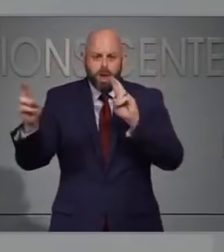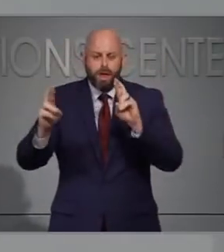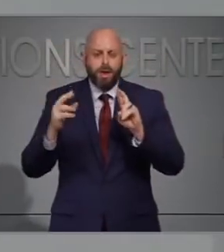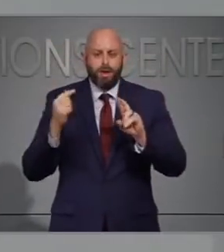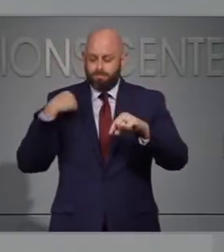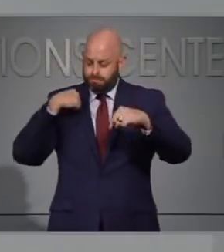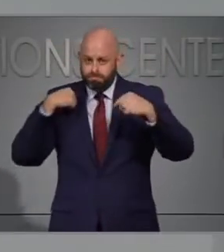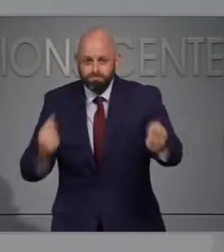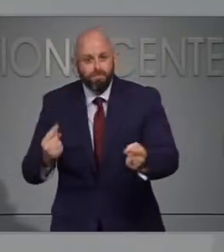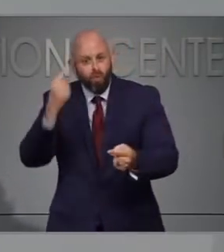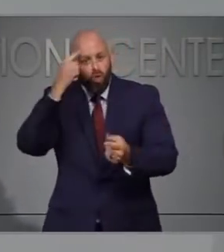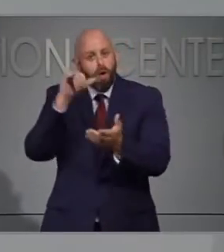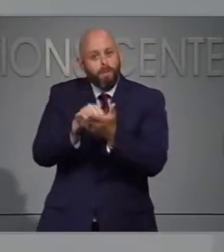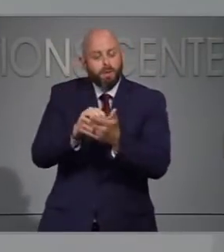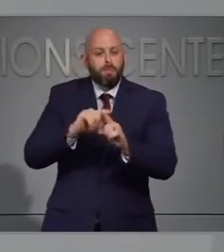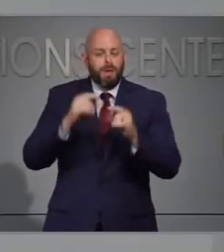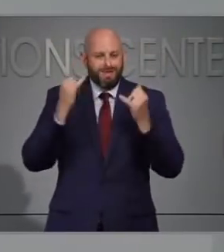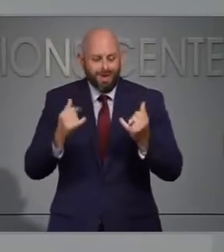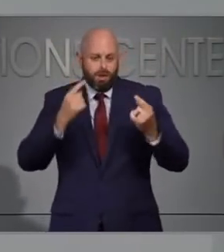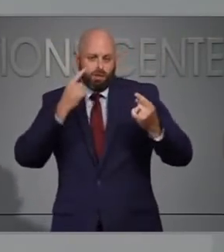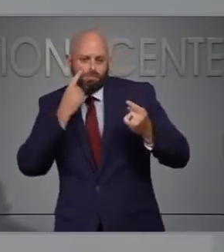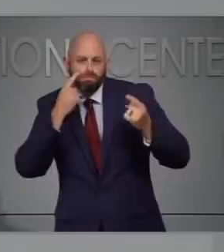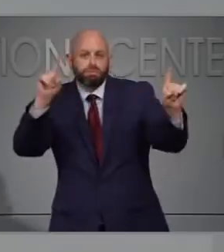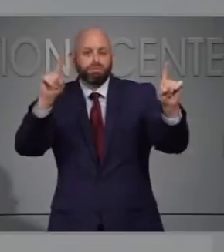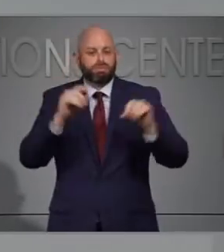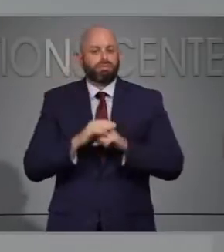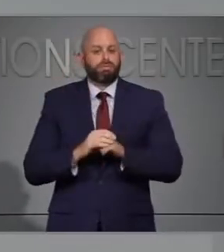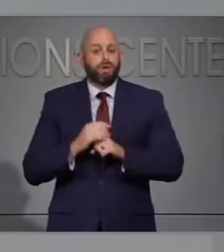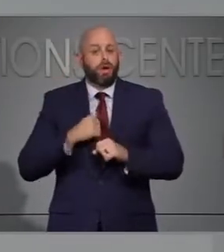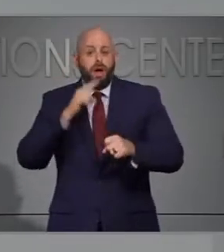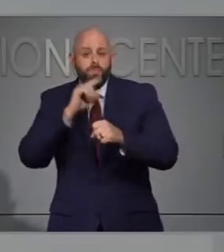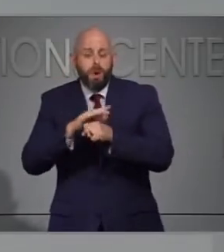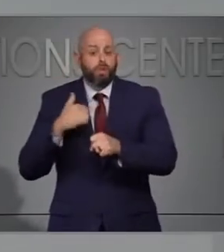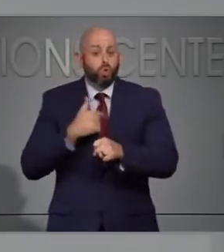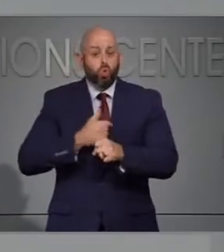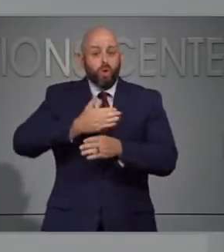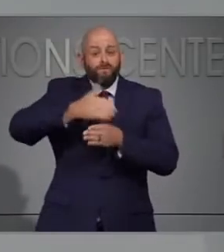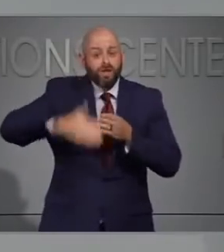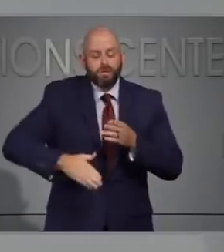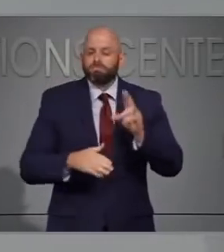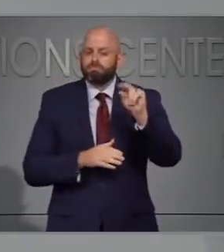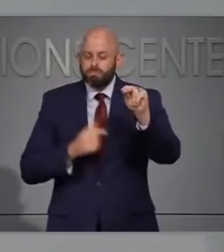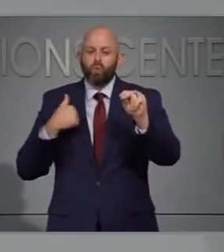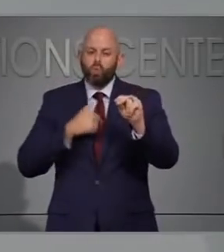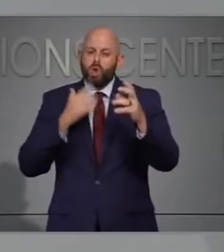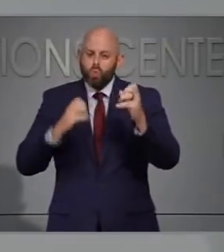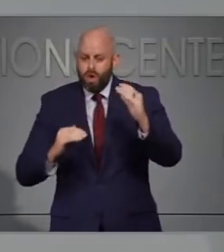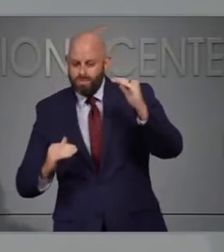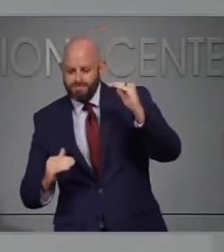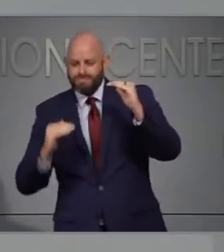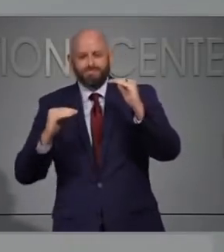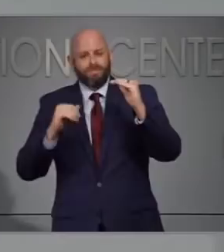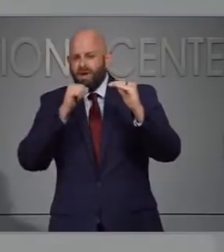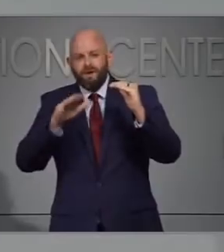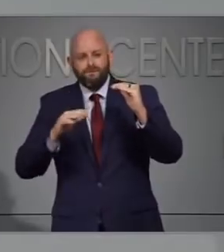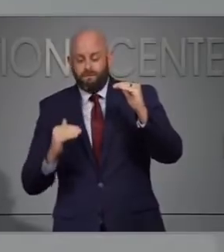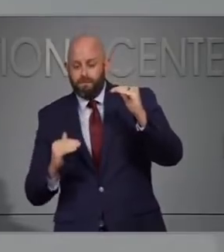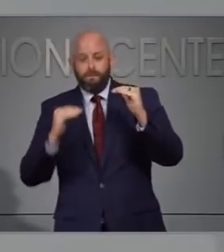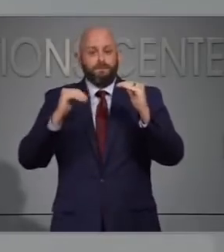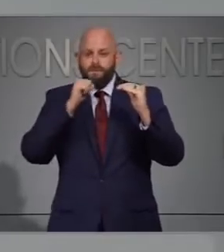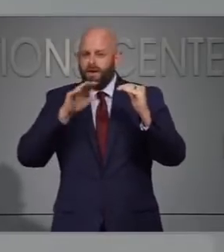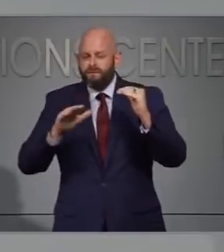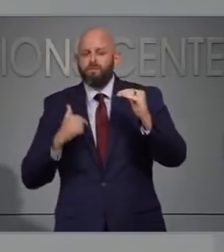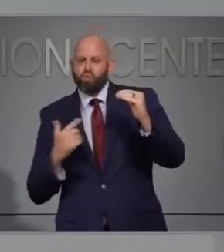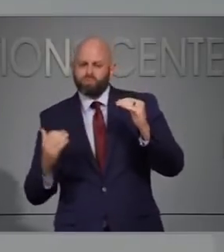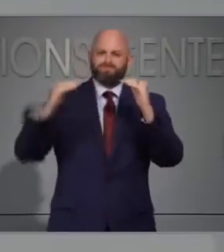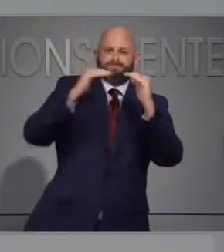considered impossible. I promise you, we will not be done until inequities no longer exist for every North Carolinian,